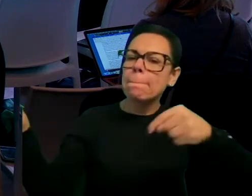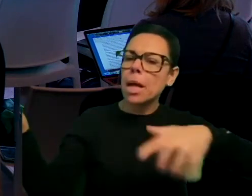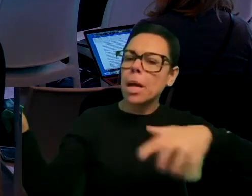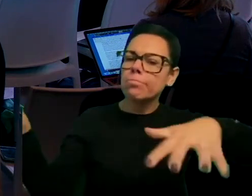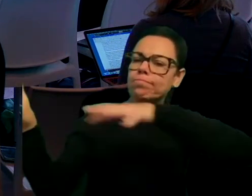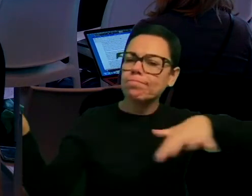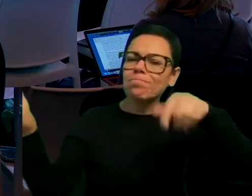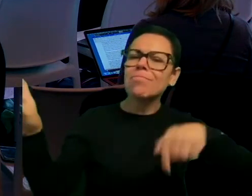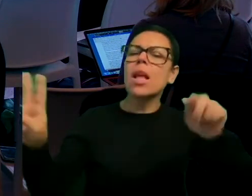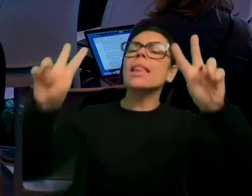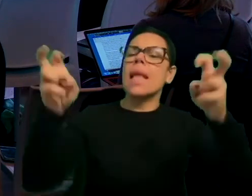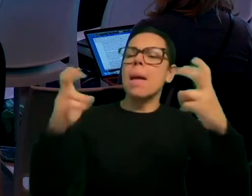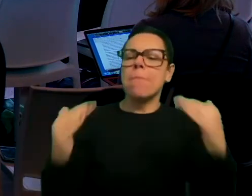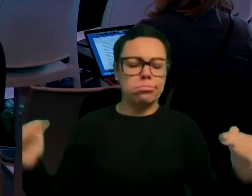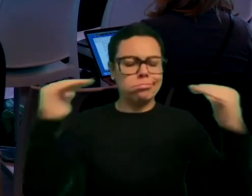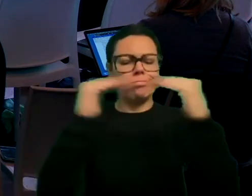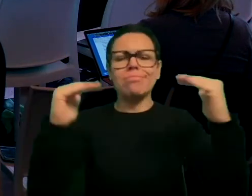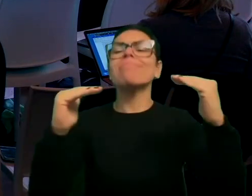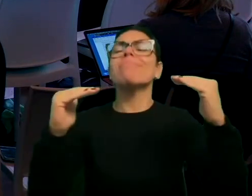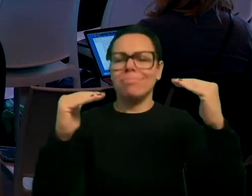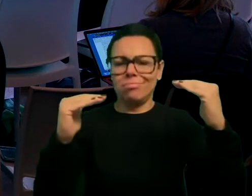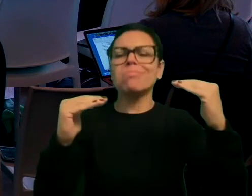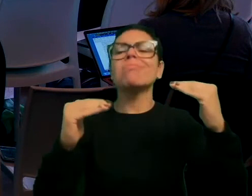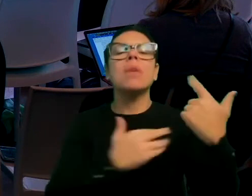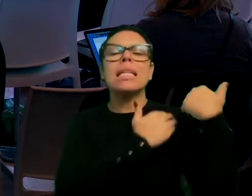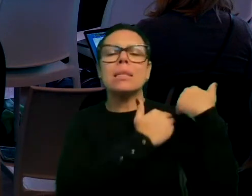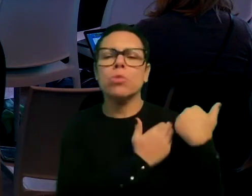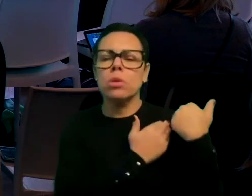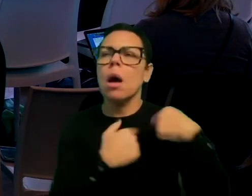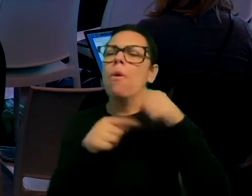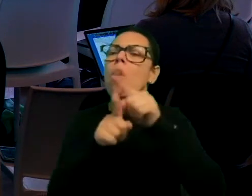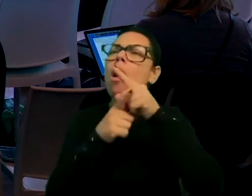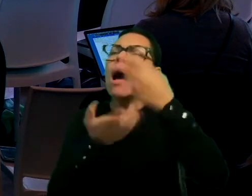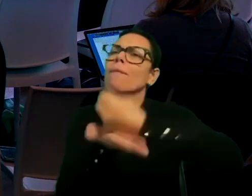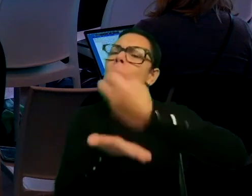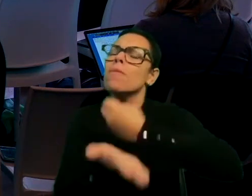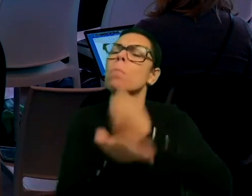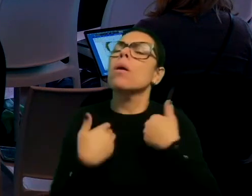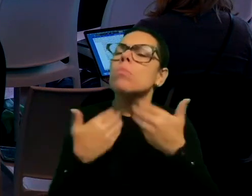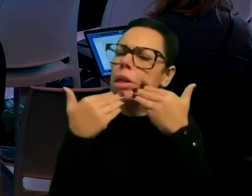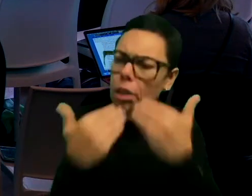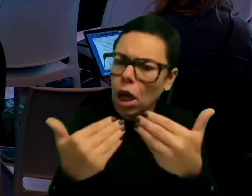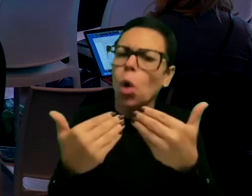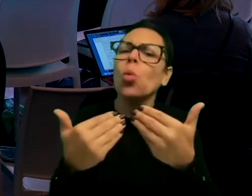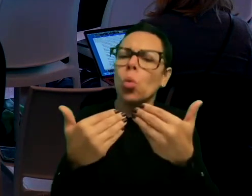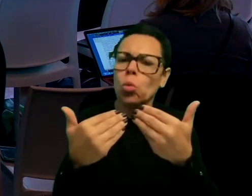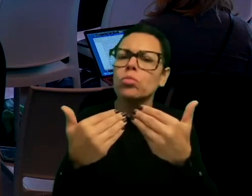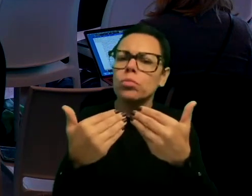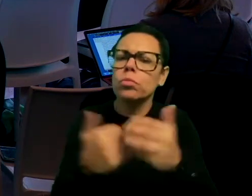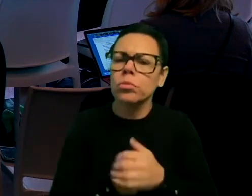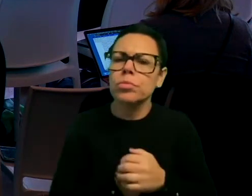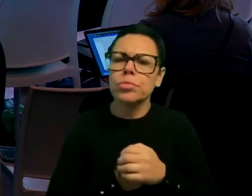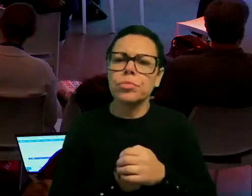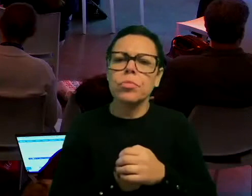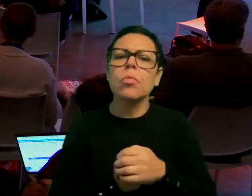responsive procurement to us. And I wanted to take a couple of minutes to introduce something we feel is quite groundbreaking. My